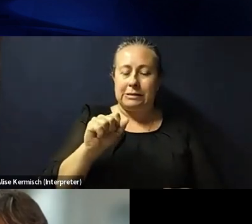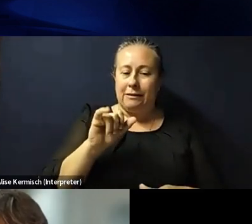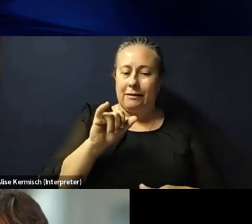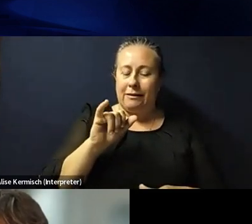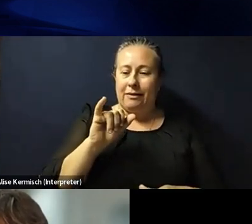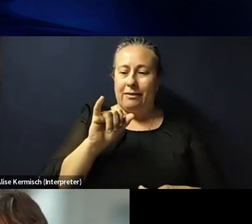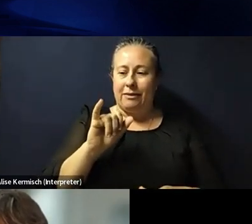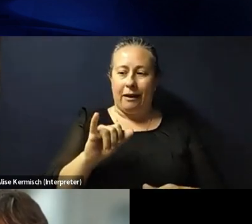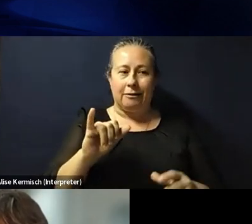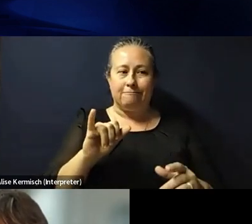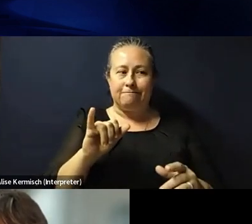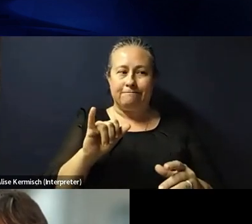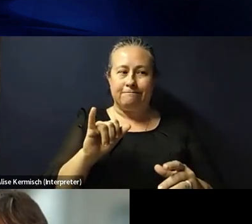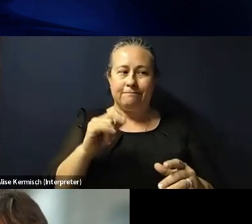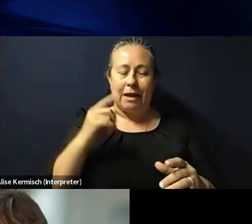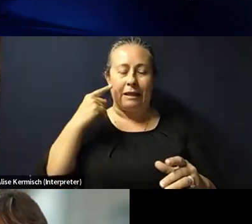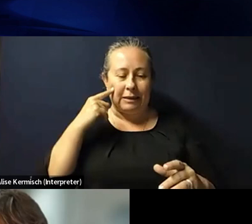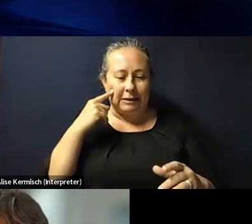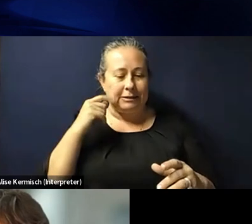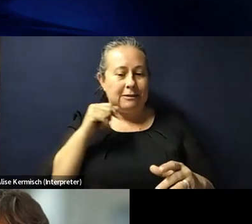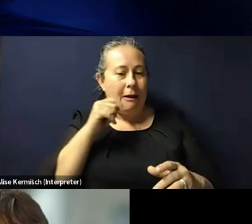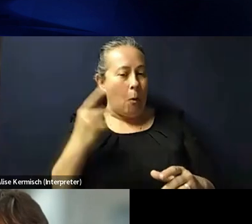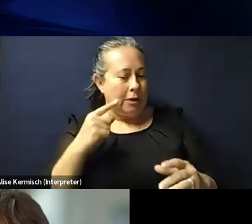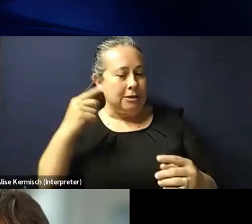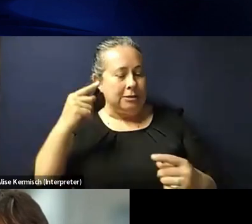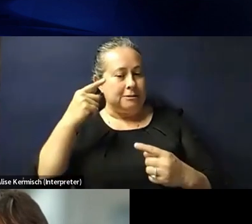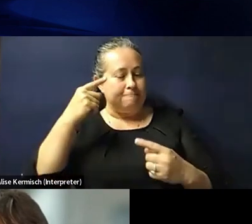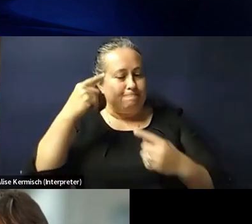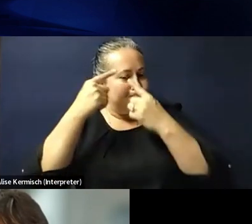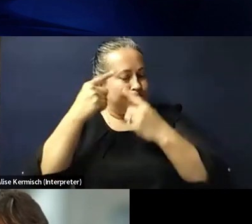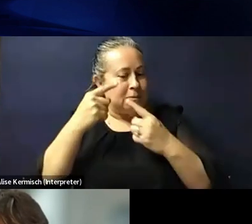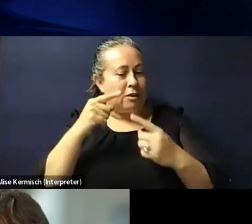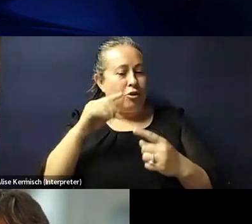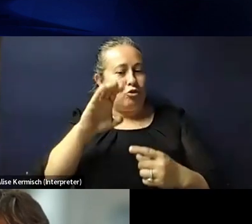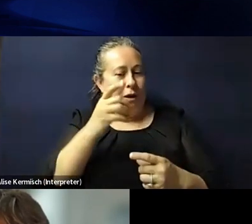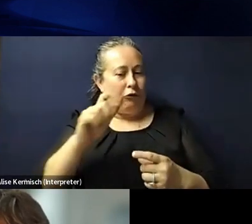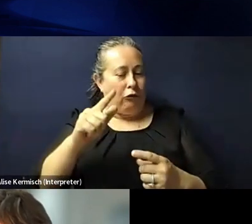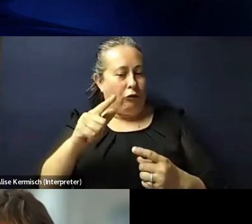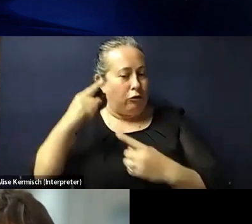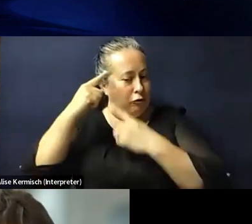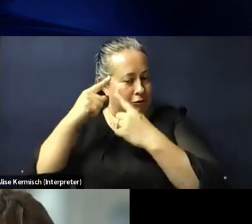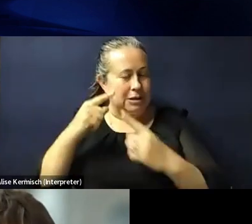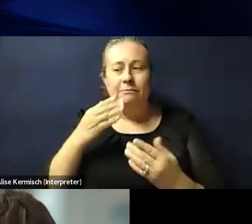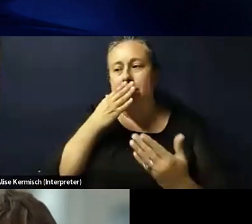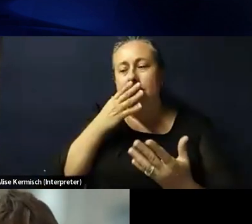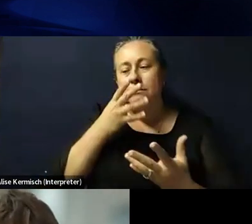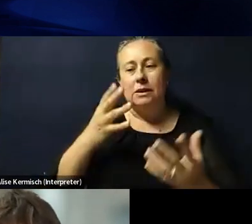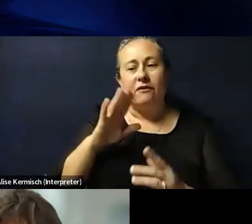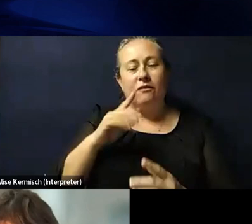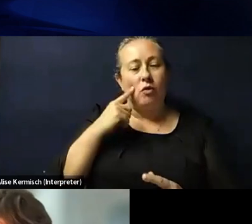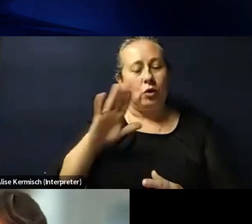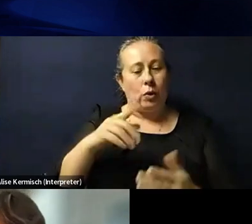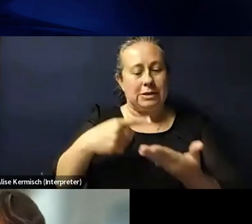and not really thought of in ways that I think are critical. So thank you so much for your discussion. Mike,